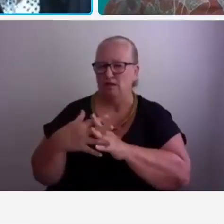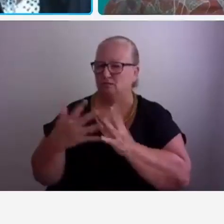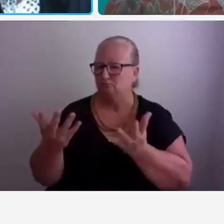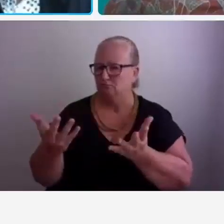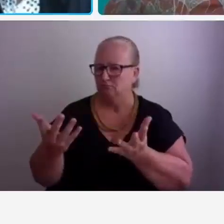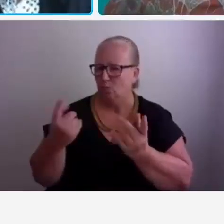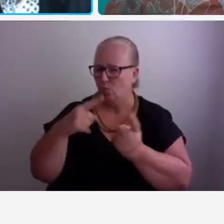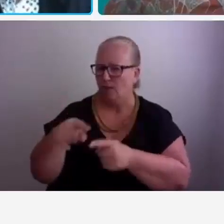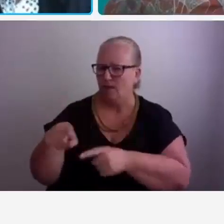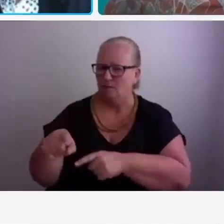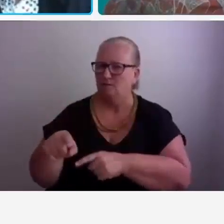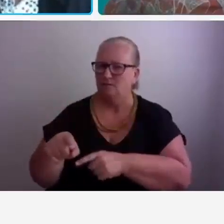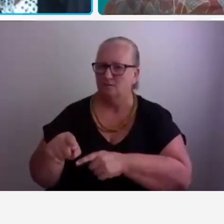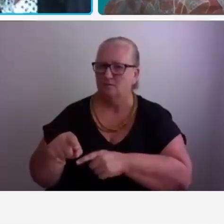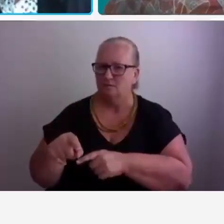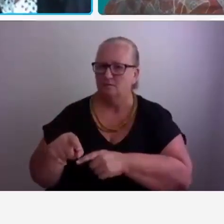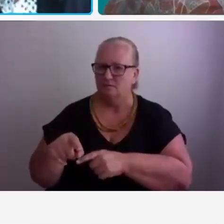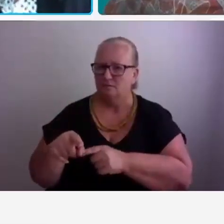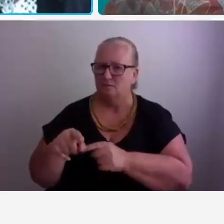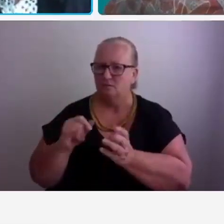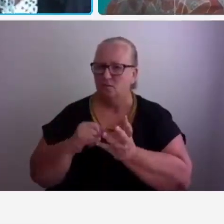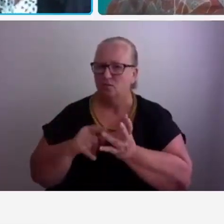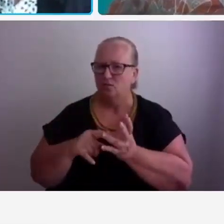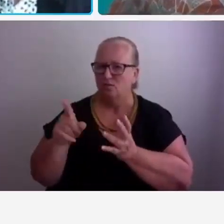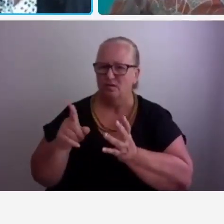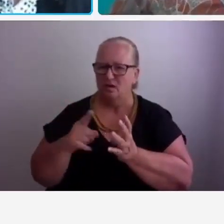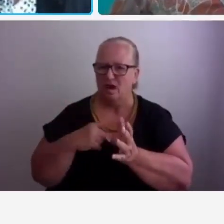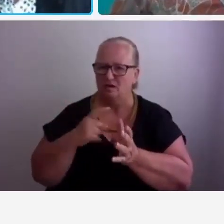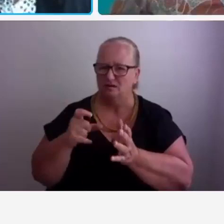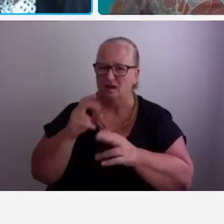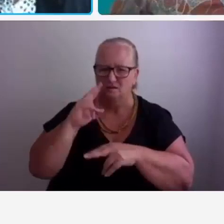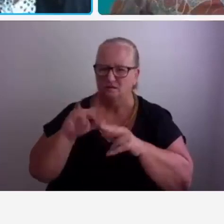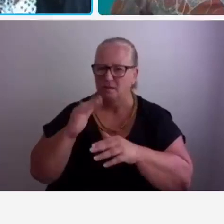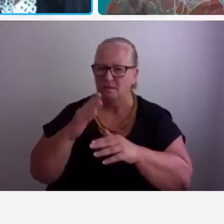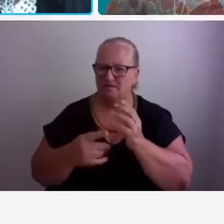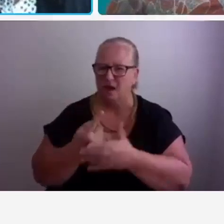and therefore an ANACC assessment may not have occurred.